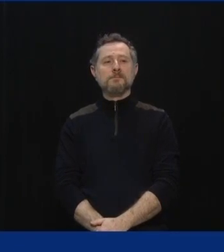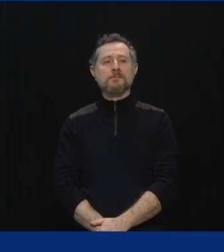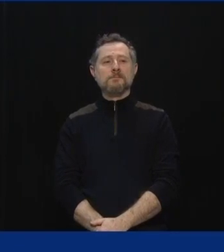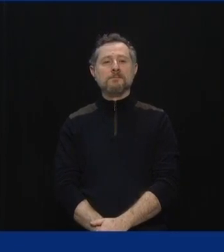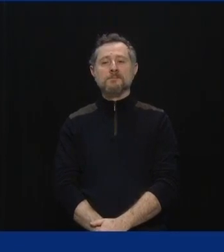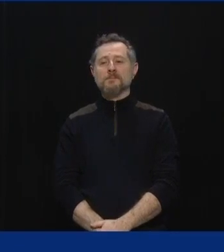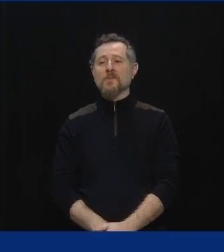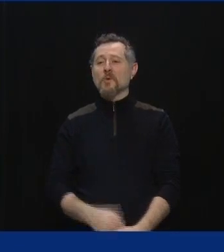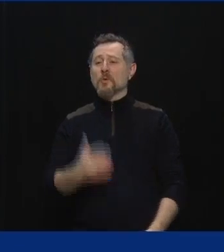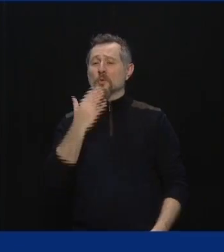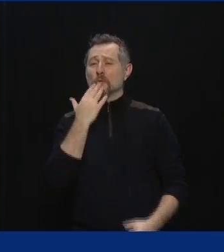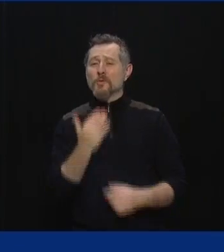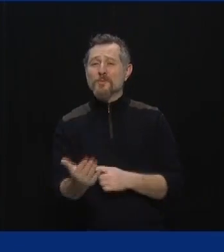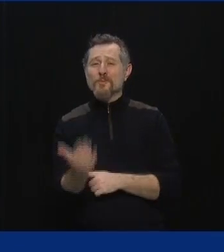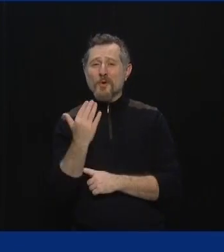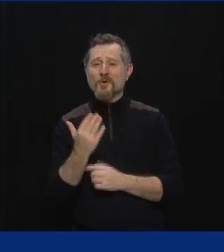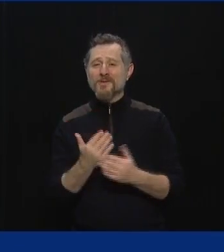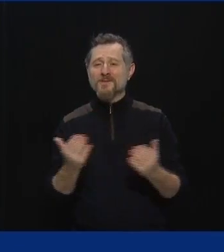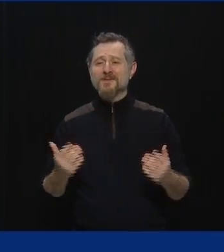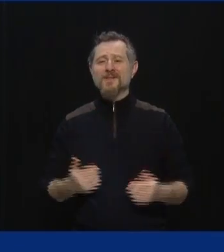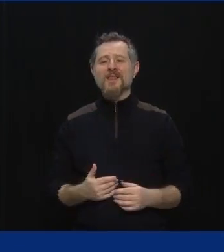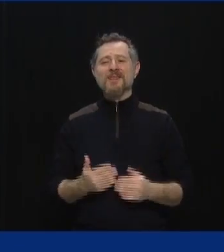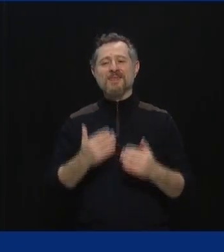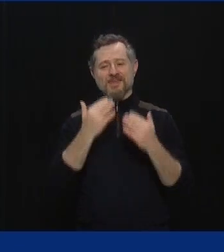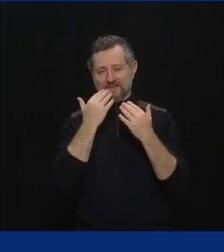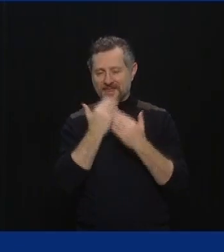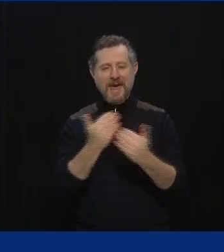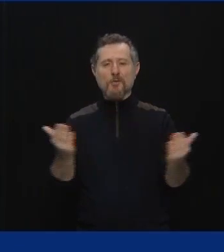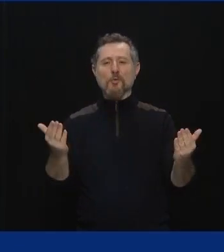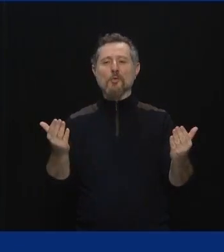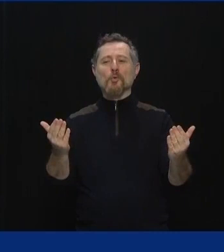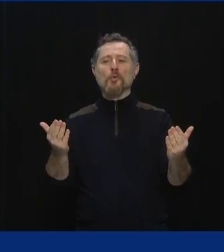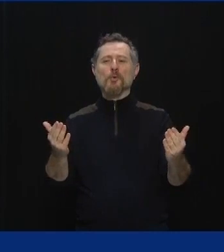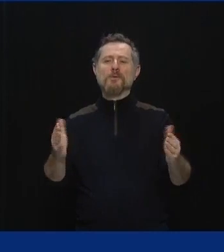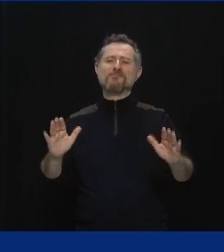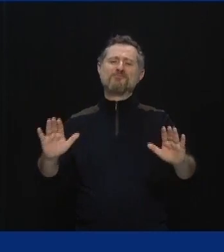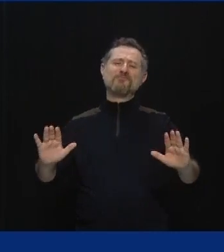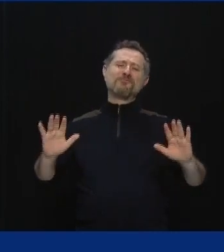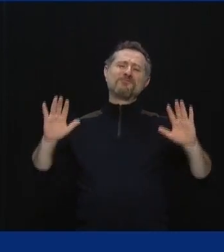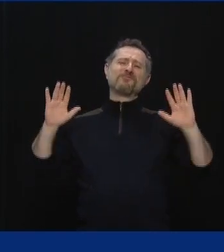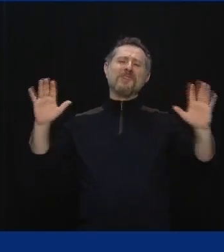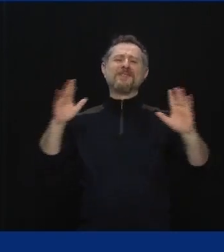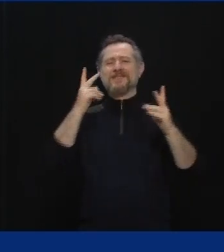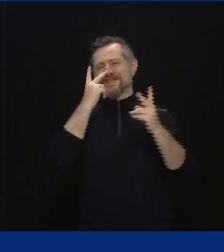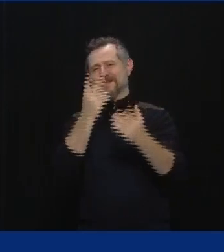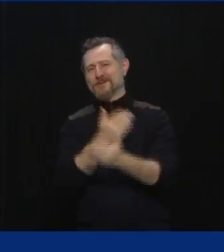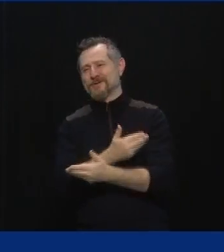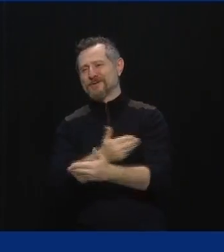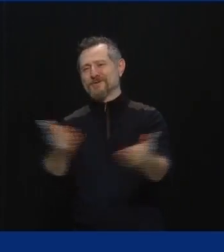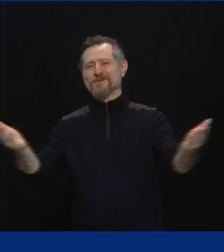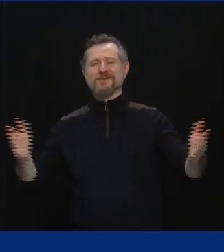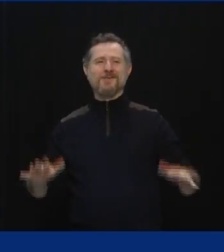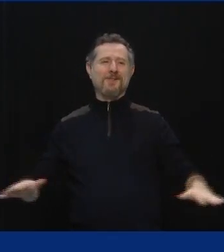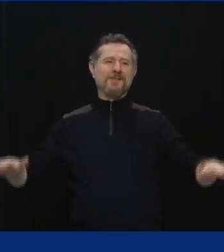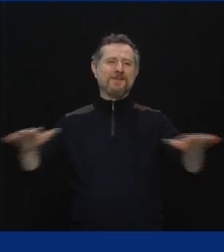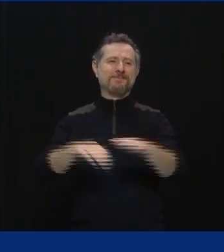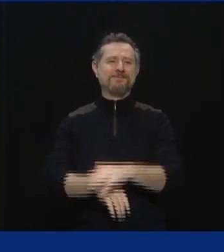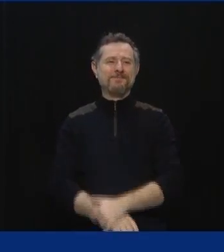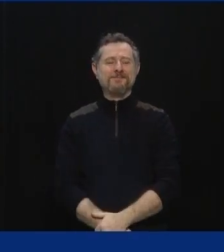Good morning, and thank you. It is great to see each and every one of you here.